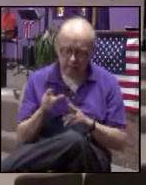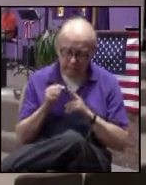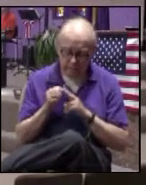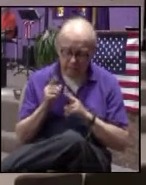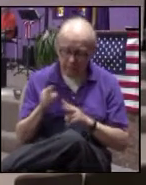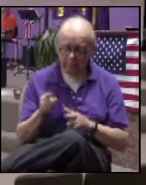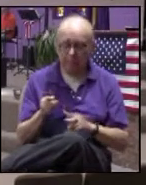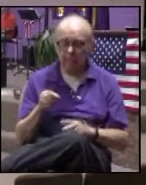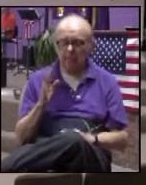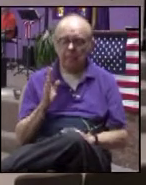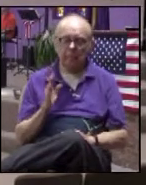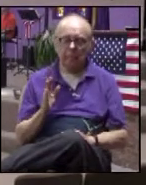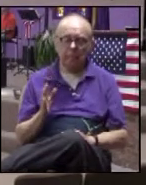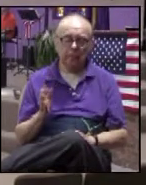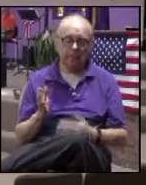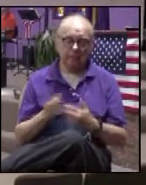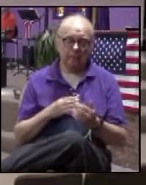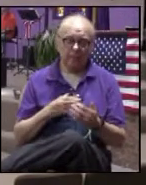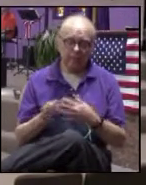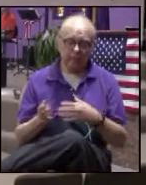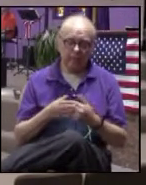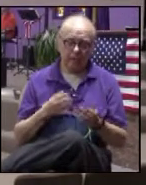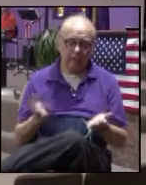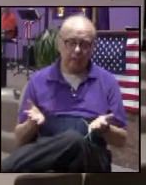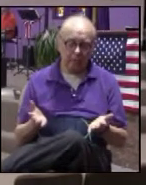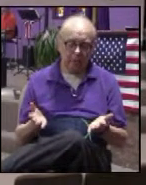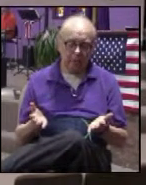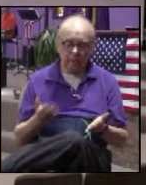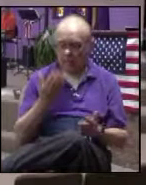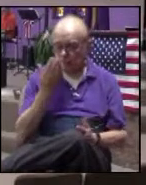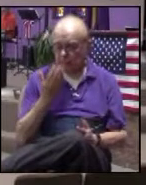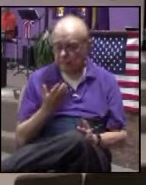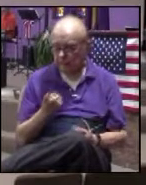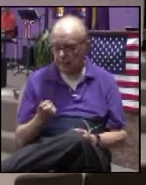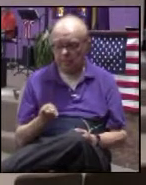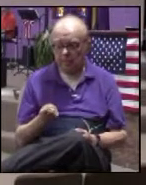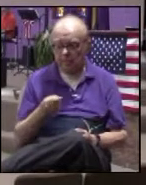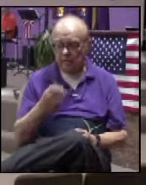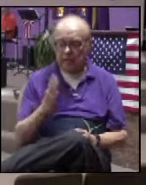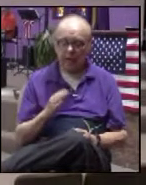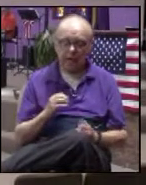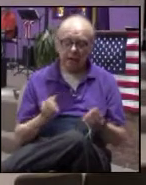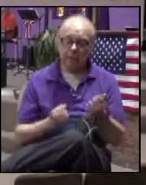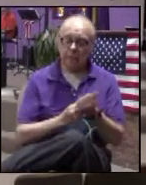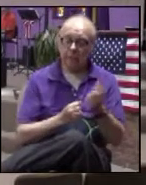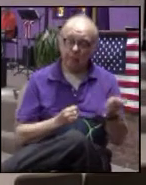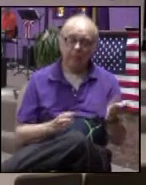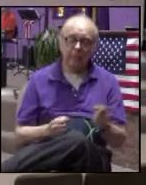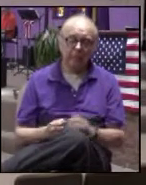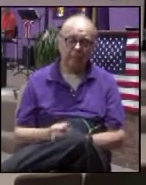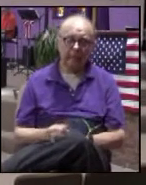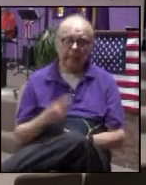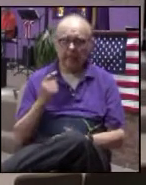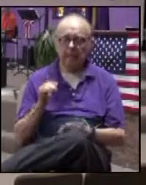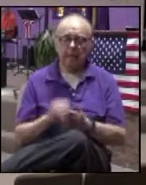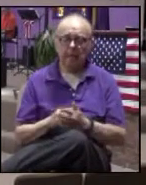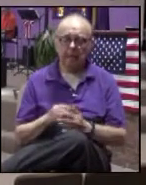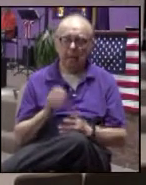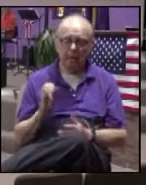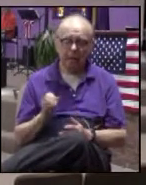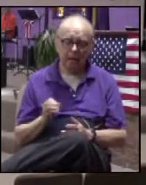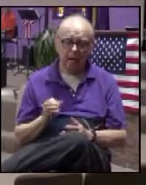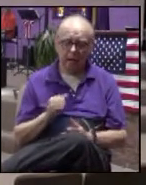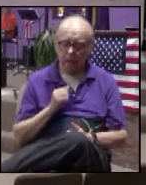see it through, and it doesn't matter what size of the obstacles are in front of you. It matters the size of the God behind you. Think about this. You ever heard the saying, it's